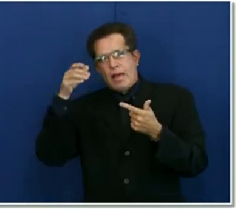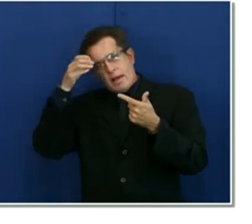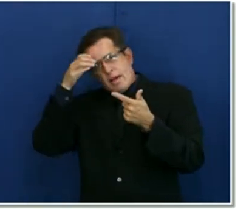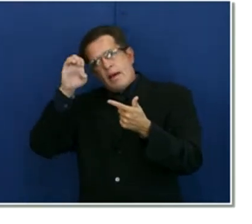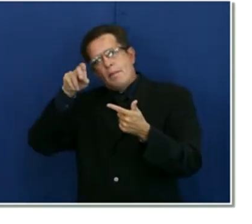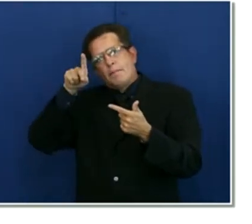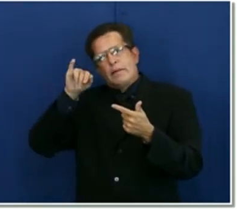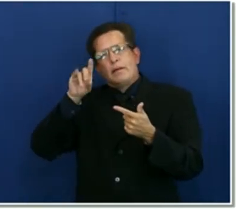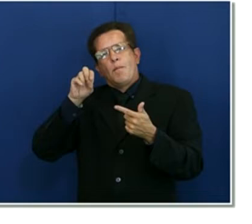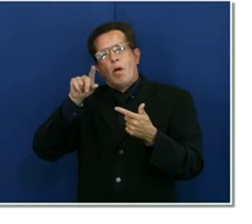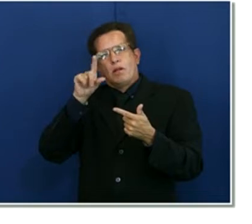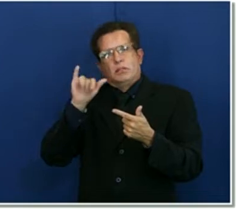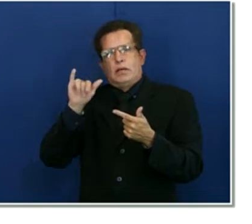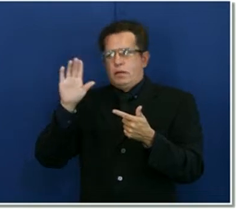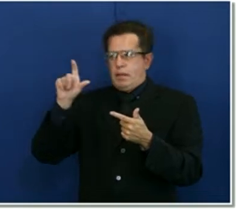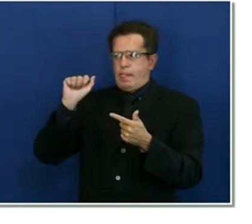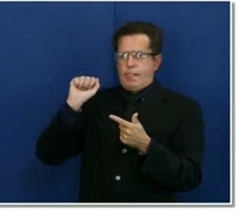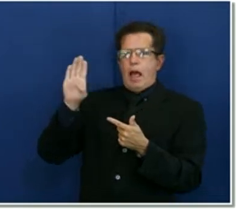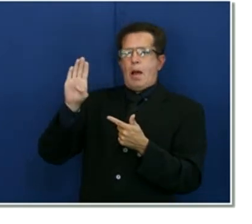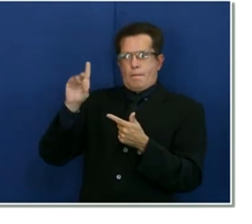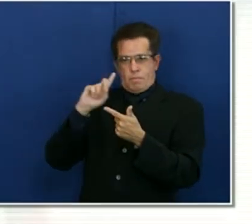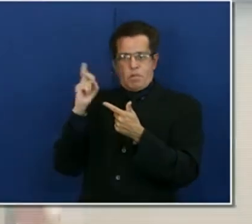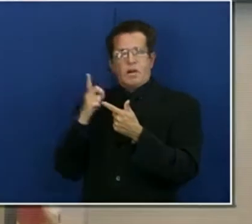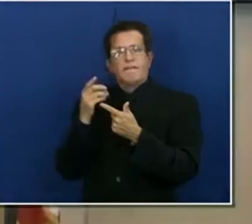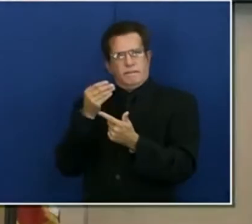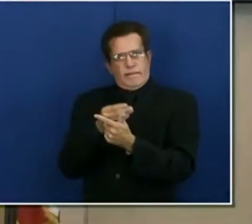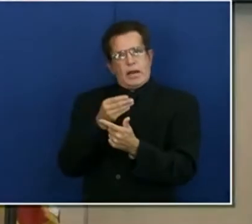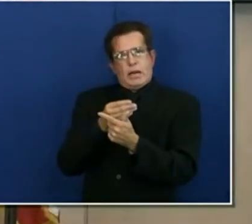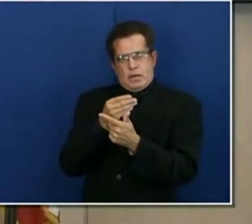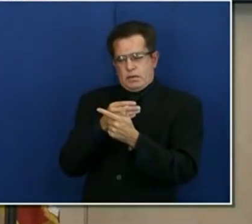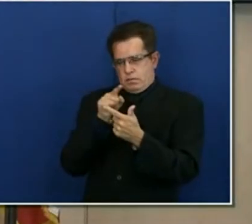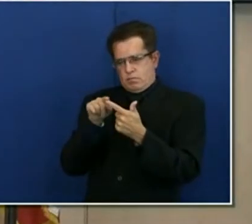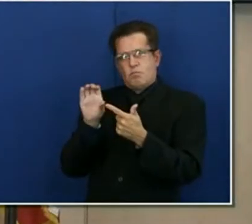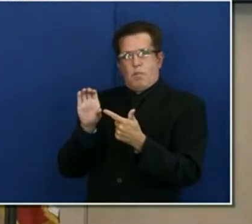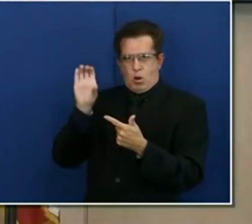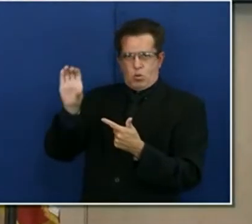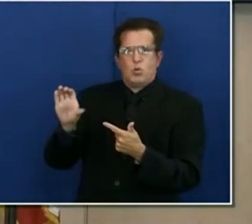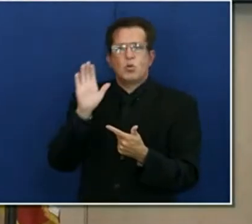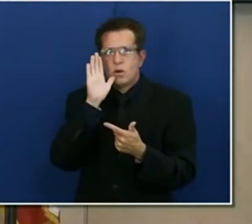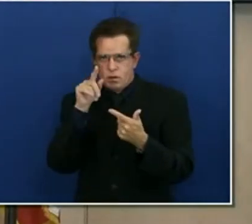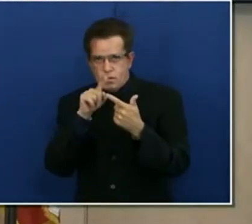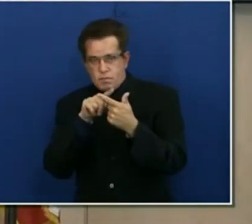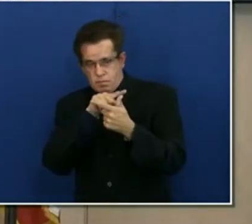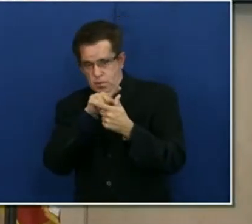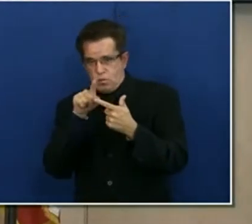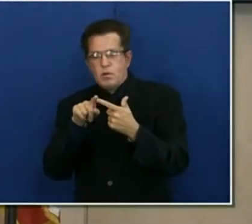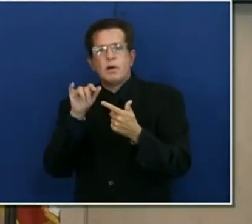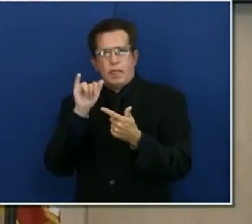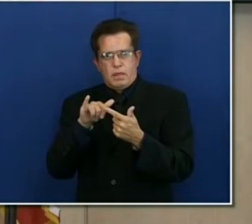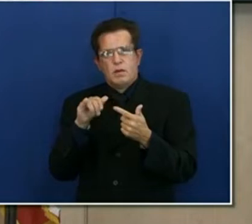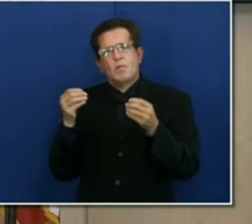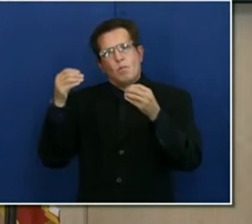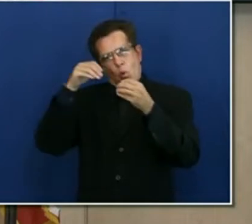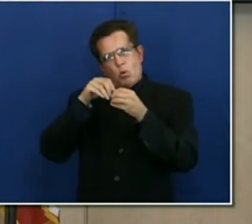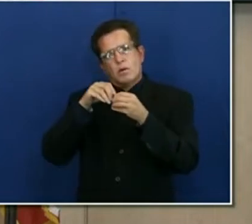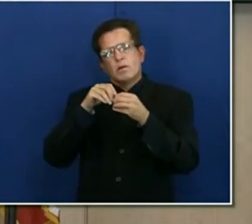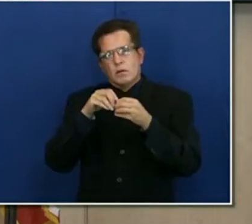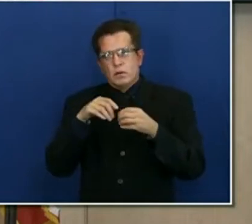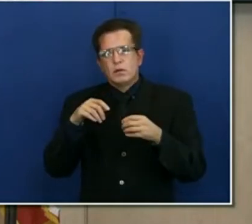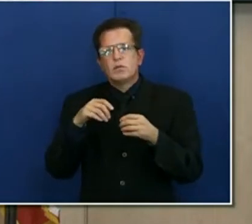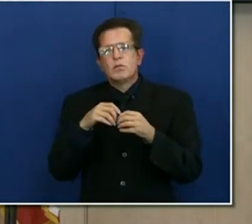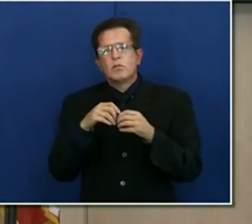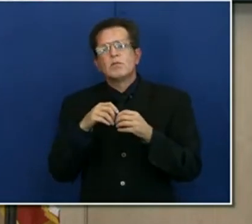the epidemiology and laboratory capacity funding that the county has received. These efforts include expanding whole